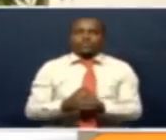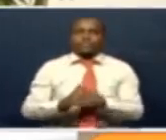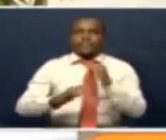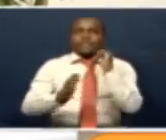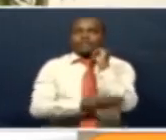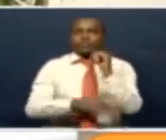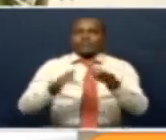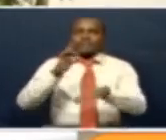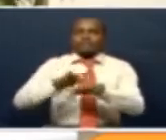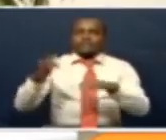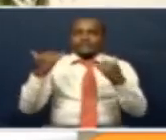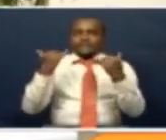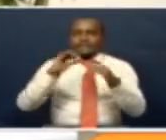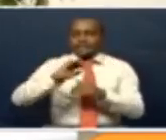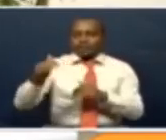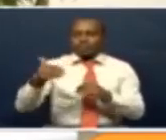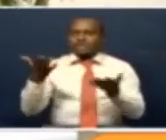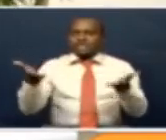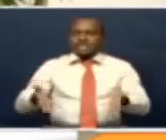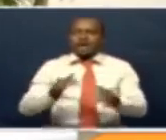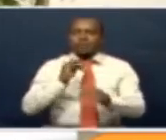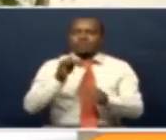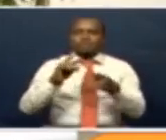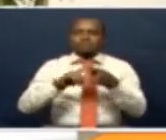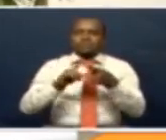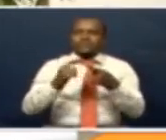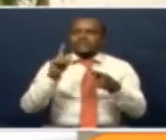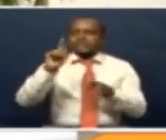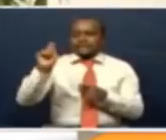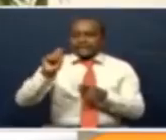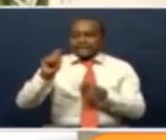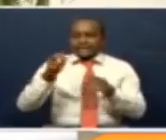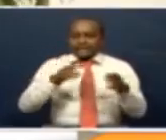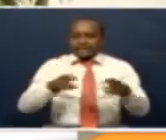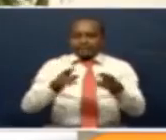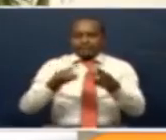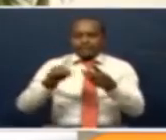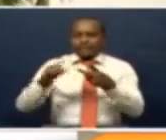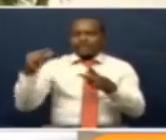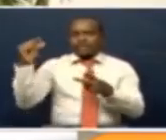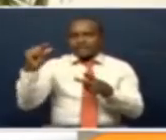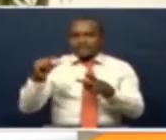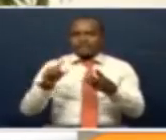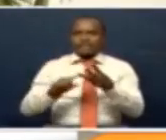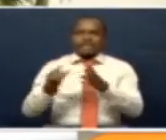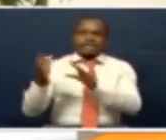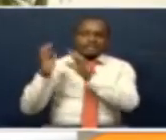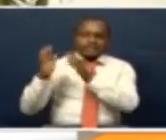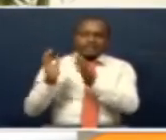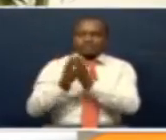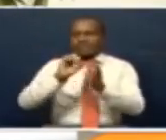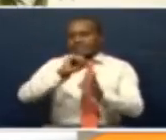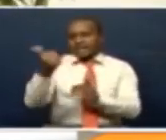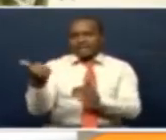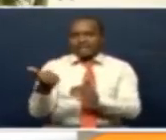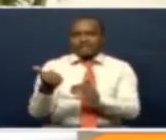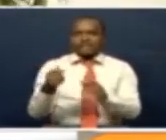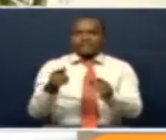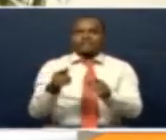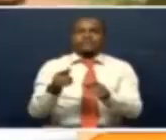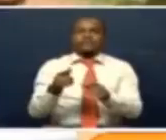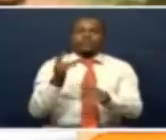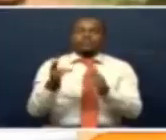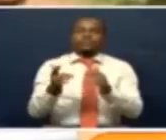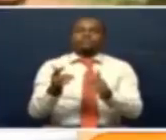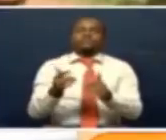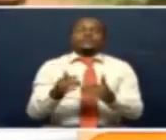county presently is Tana River County, followed by Garissa, Kilifi, and many other counties that have also been affected by the